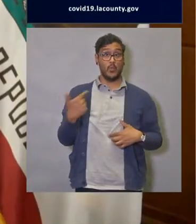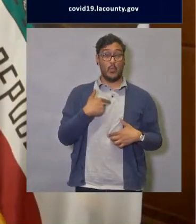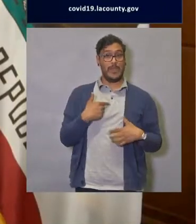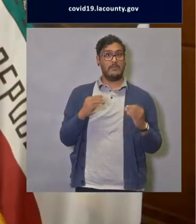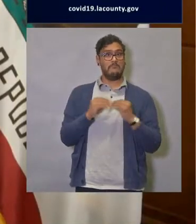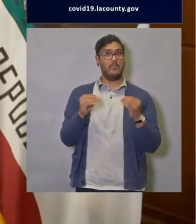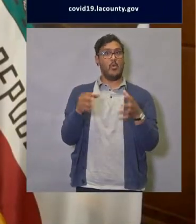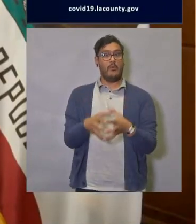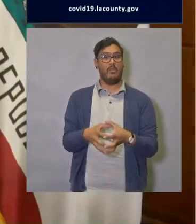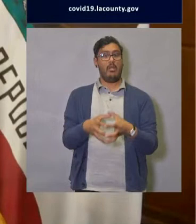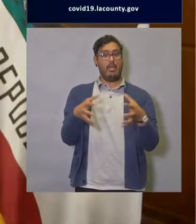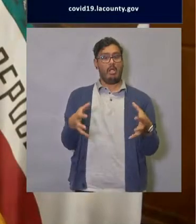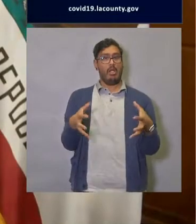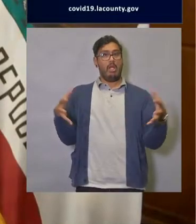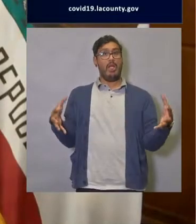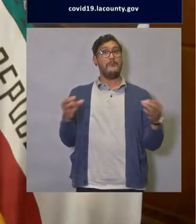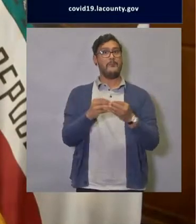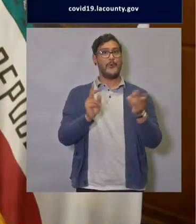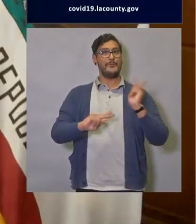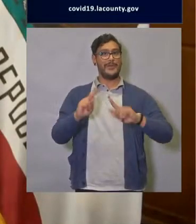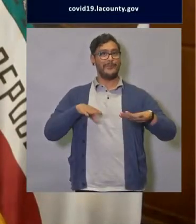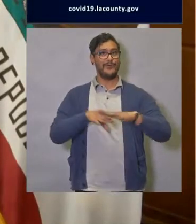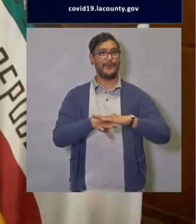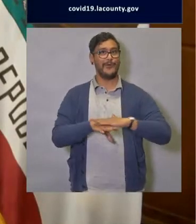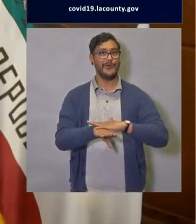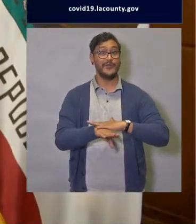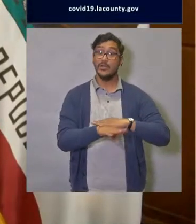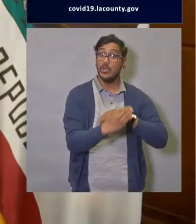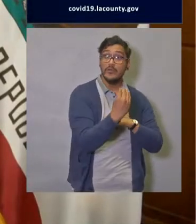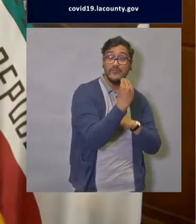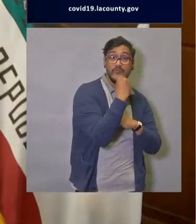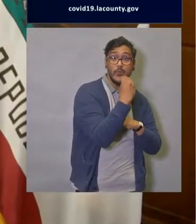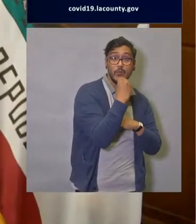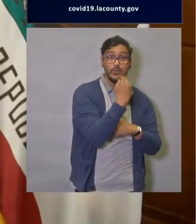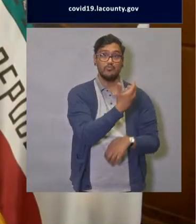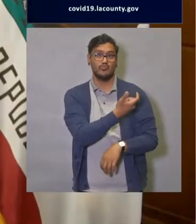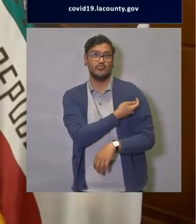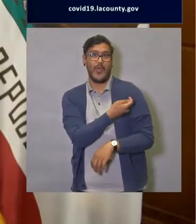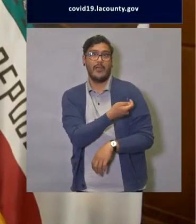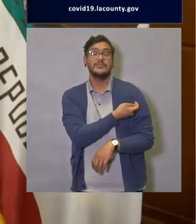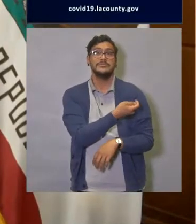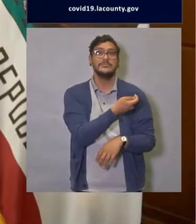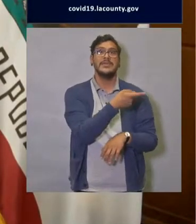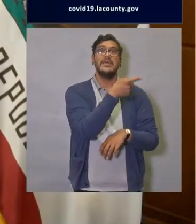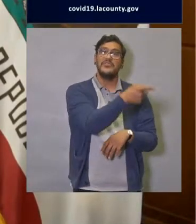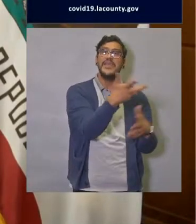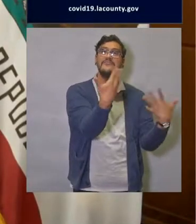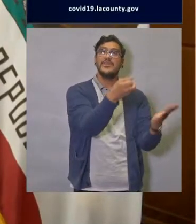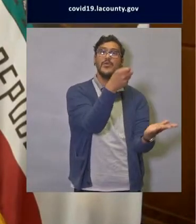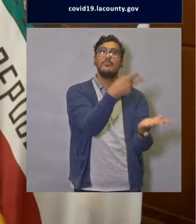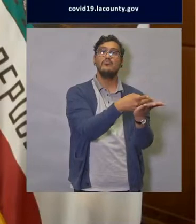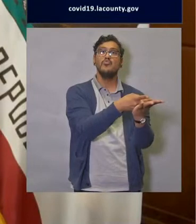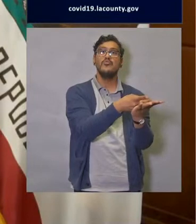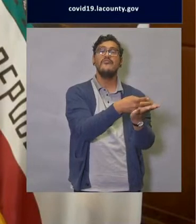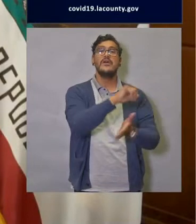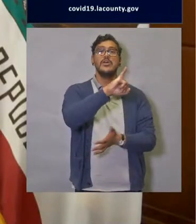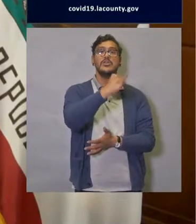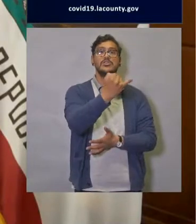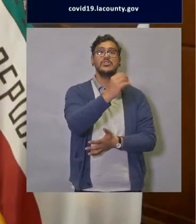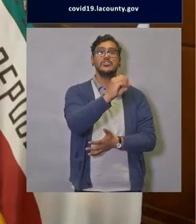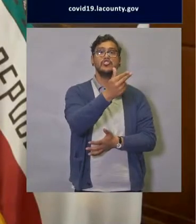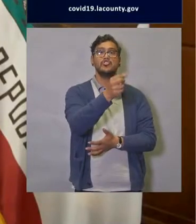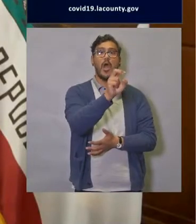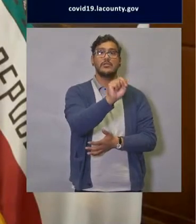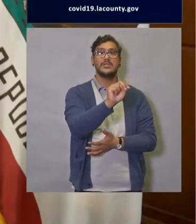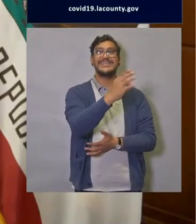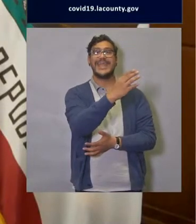I'm delighted that the Food and Drug Administration has given approval for the Johnson & Johnson vaccine, just as it did with Pfizer